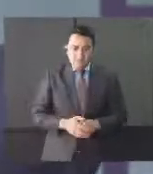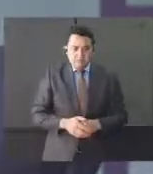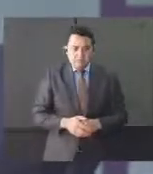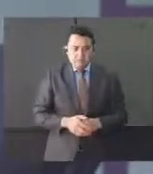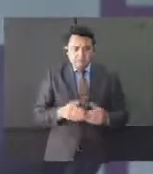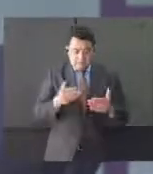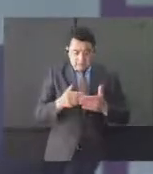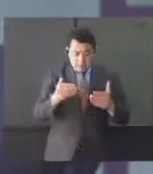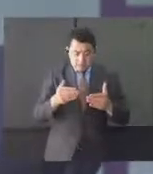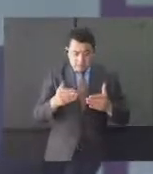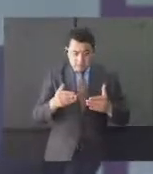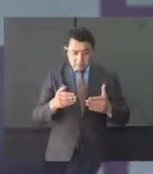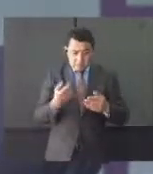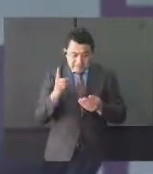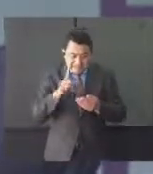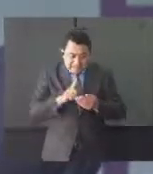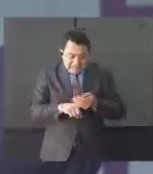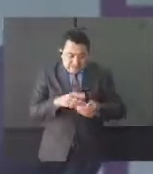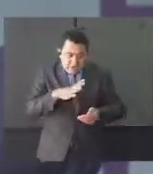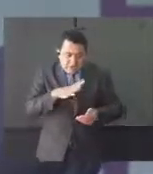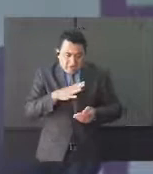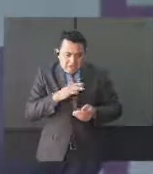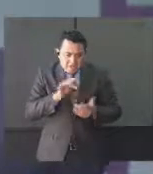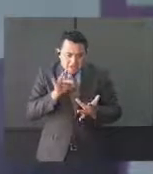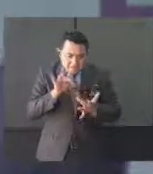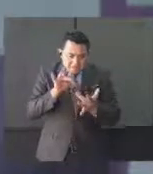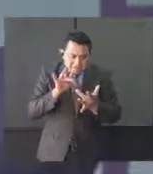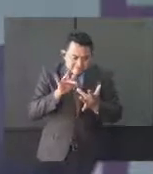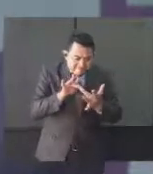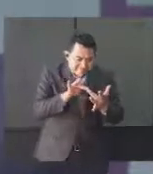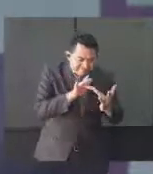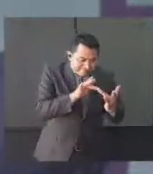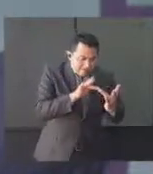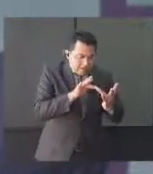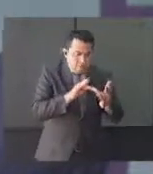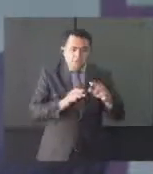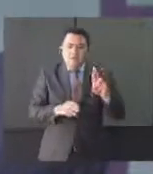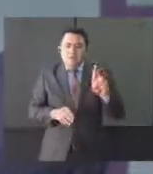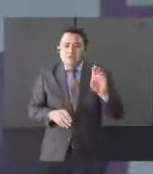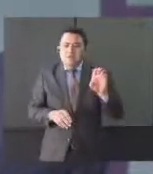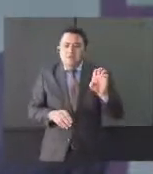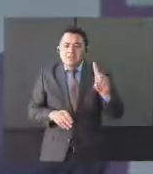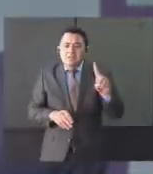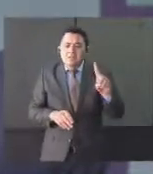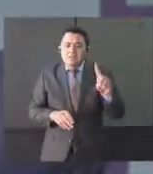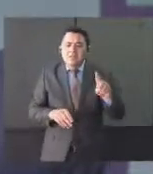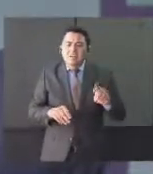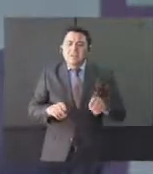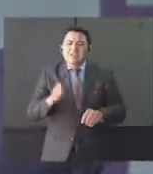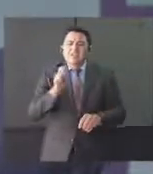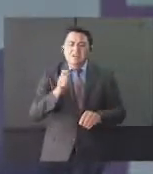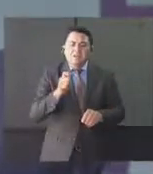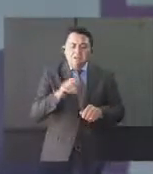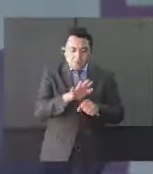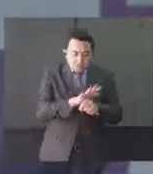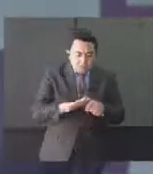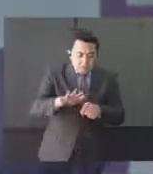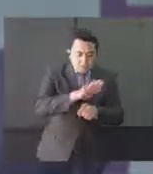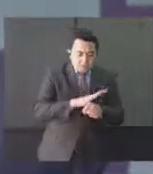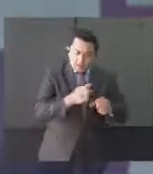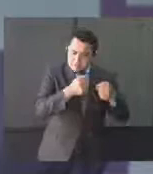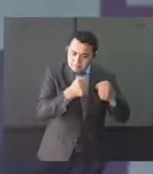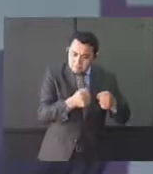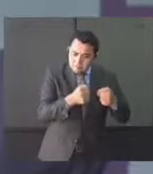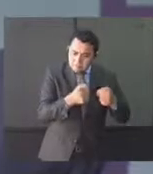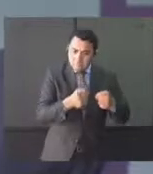its registration. We have a safe space network that allows and fosters the